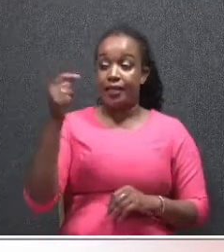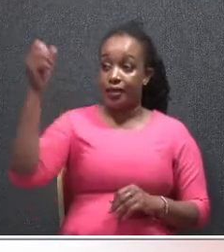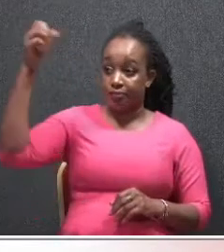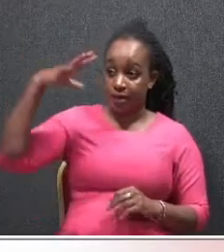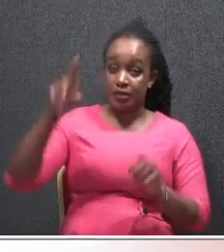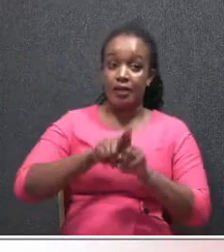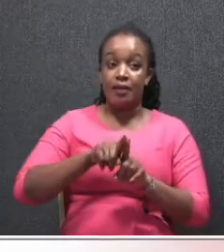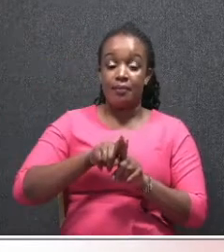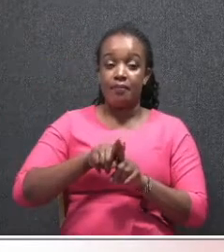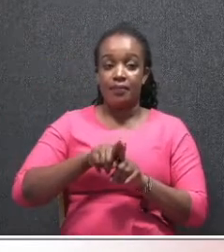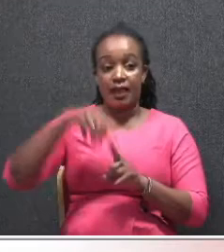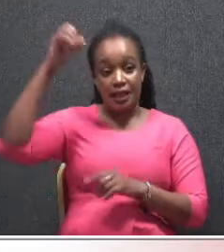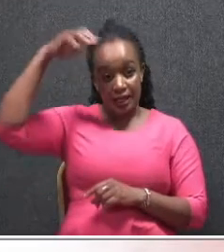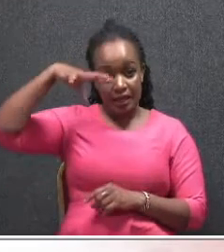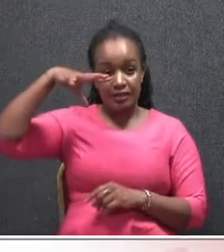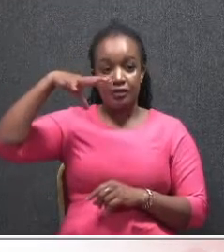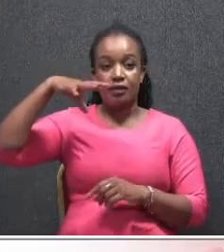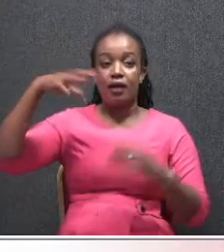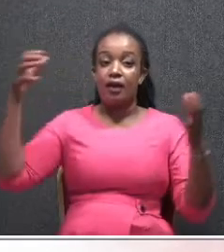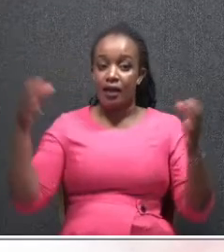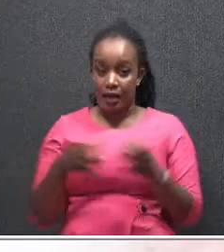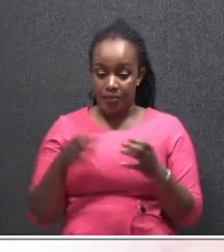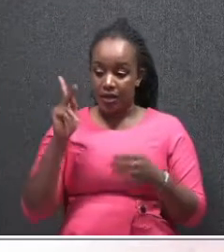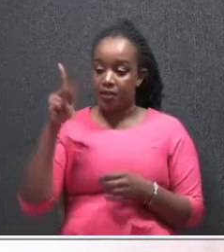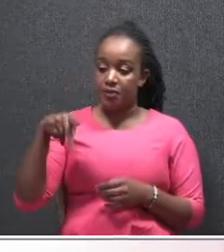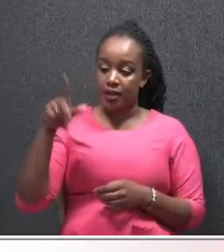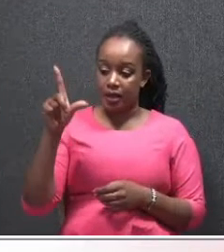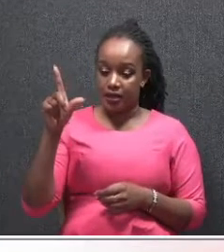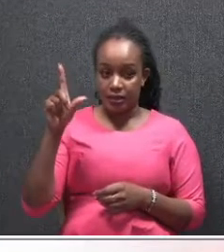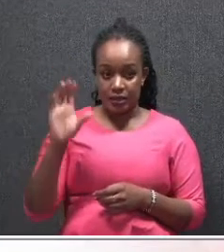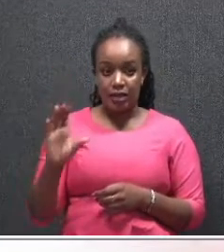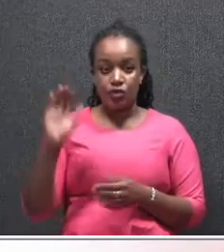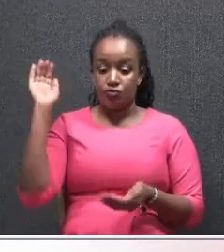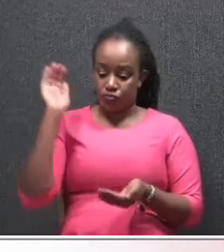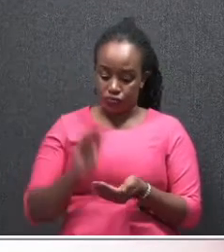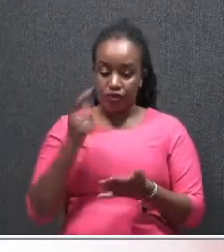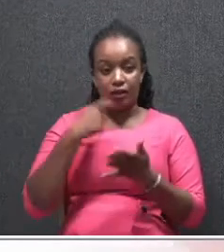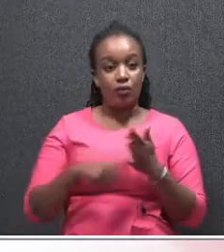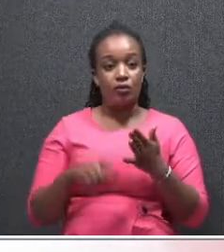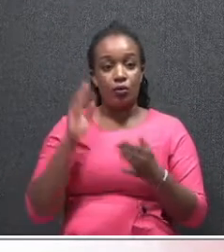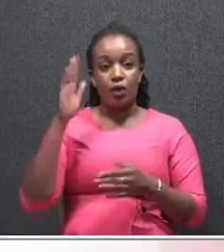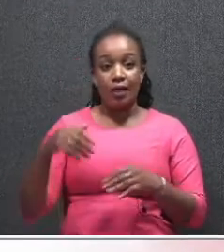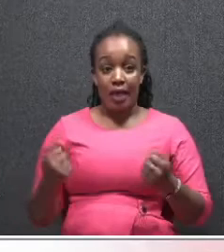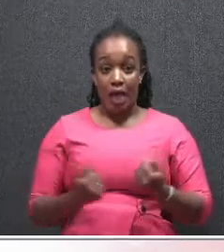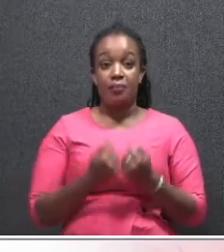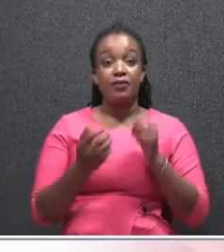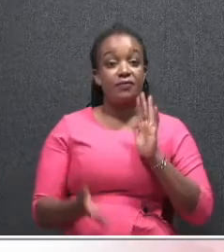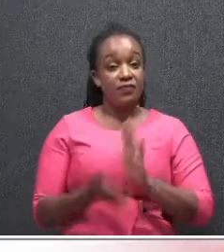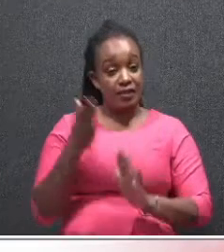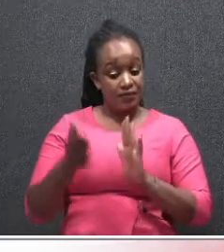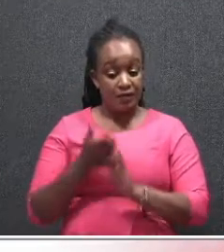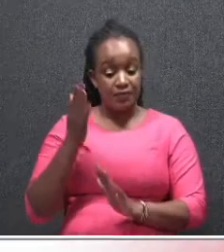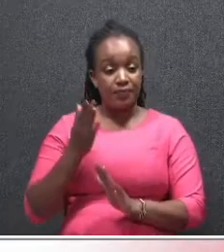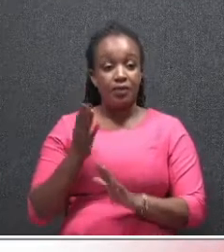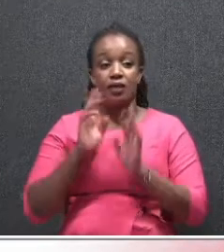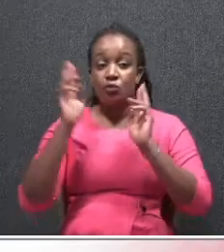Company, intended to lower the cost of electricity, will commence with immediate effect. In a report seen by TV47, a task